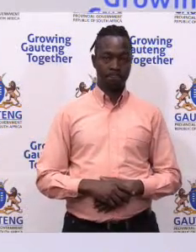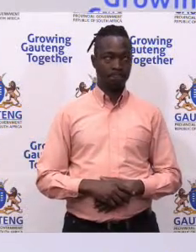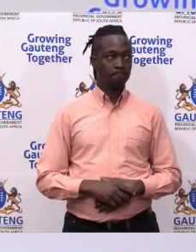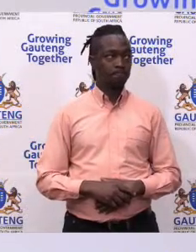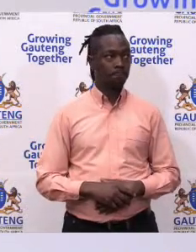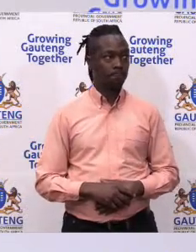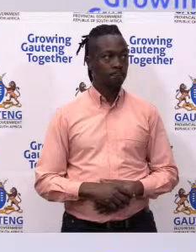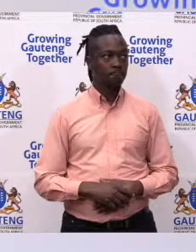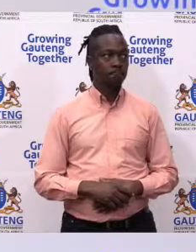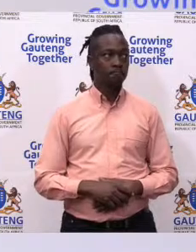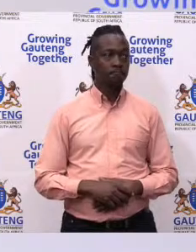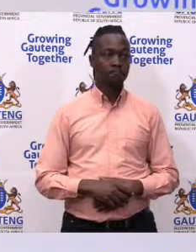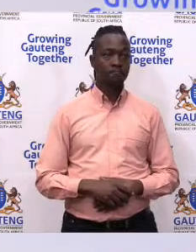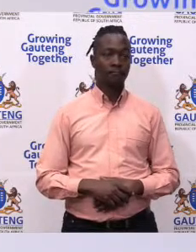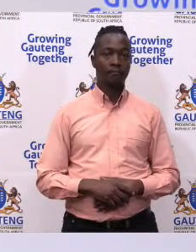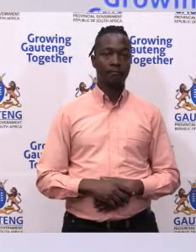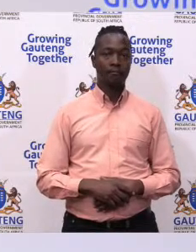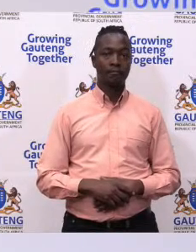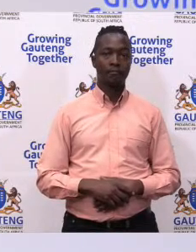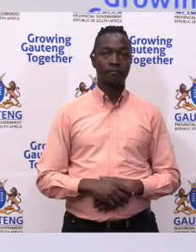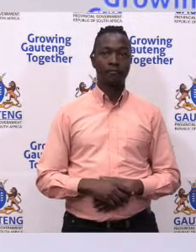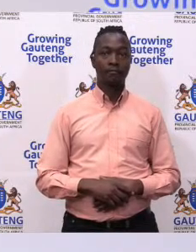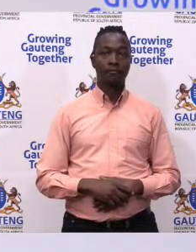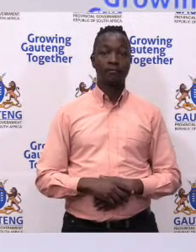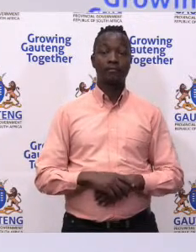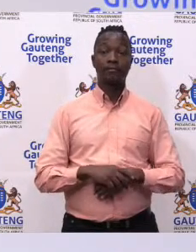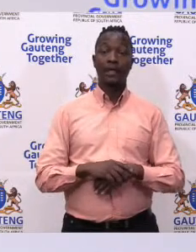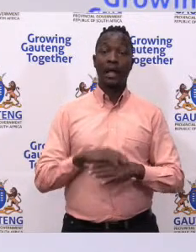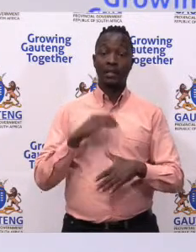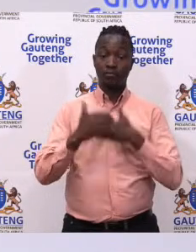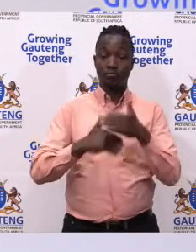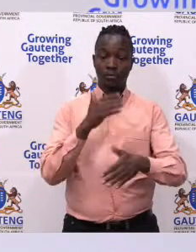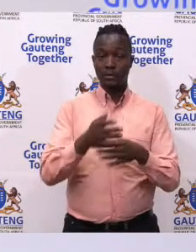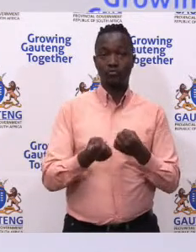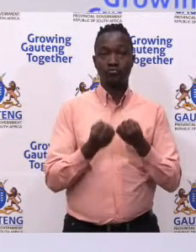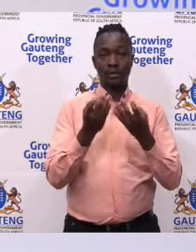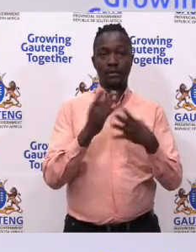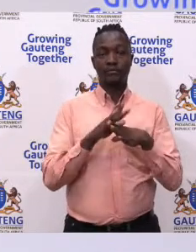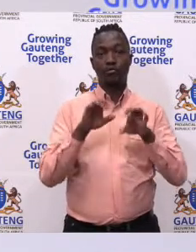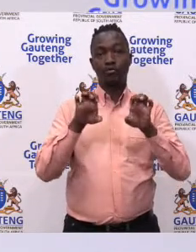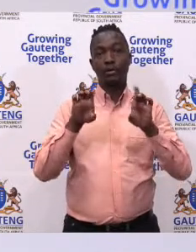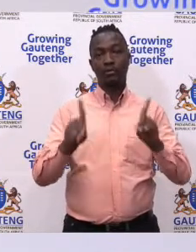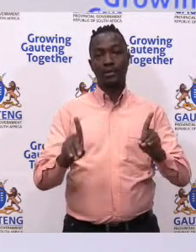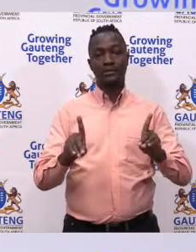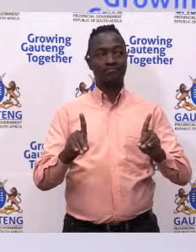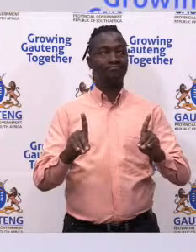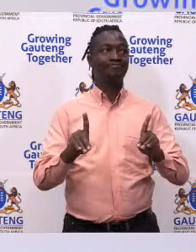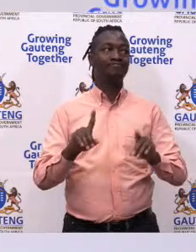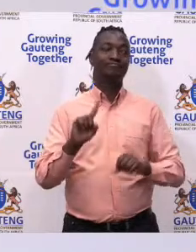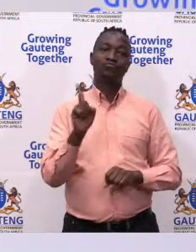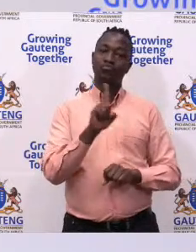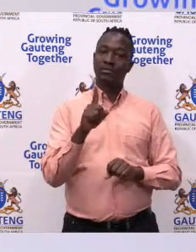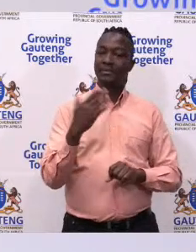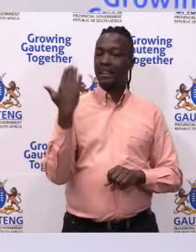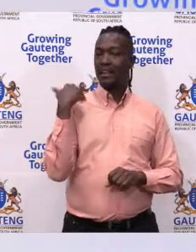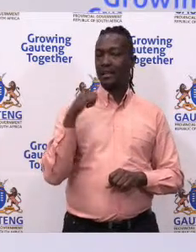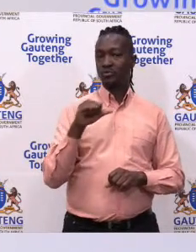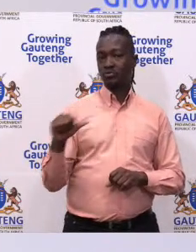The progress that we are providing on education would have been in the last